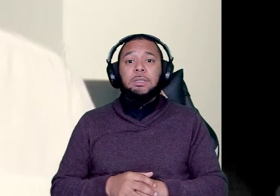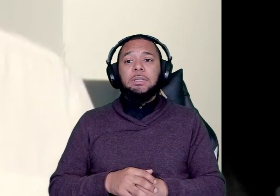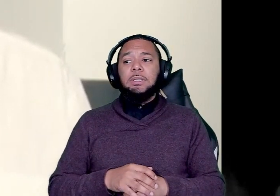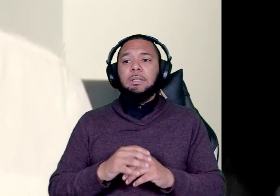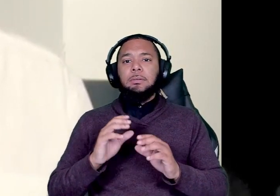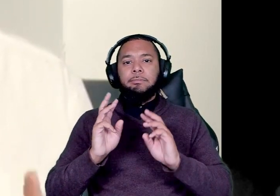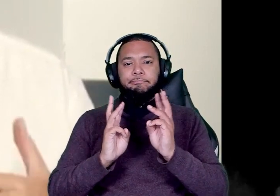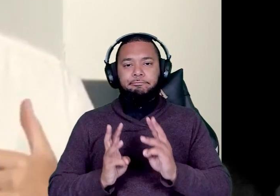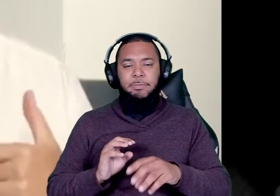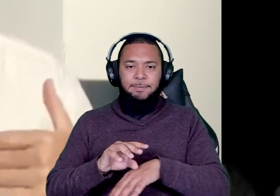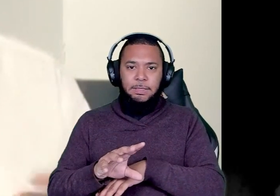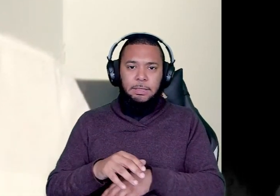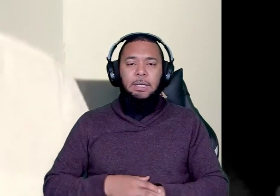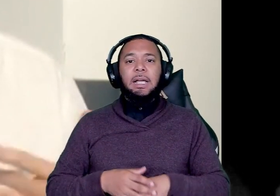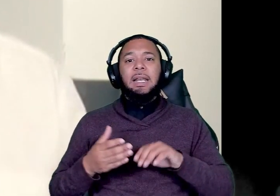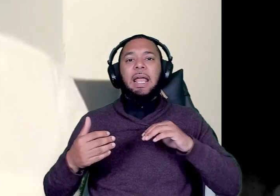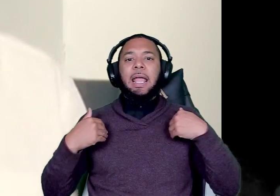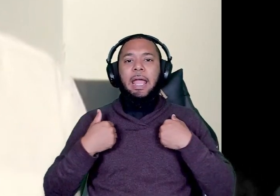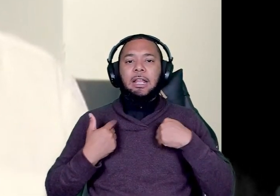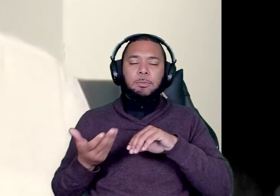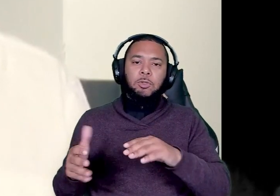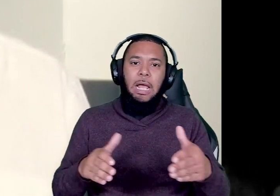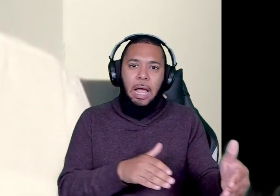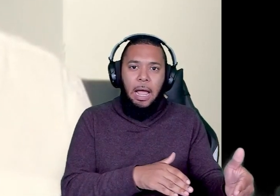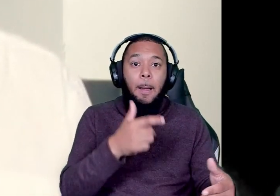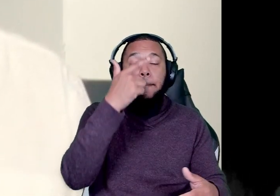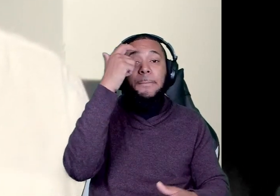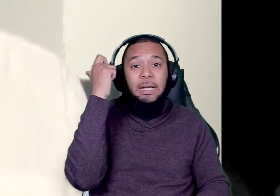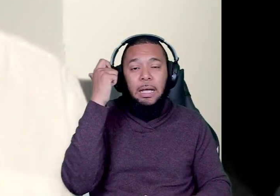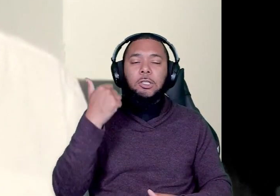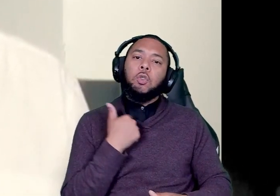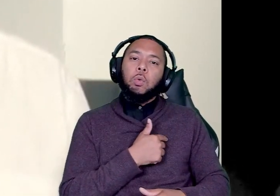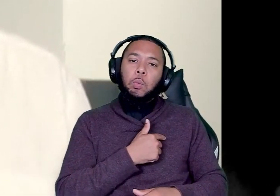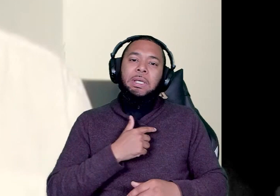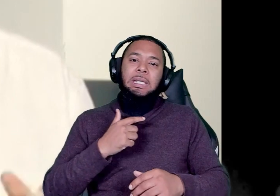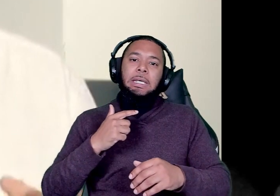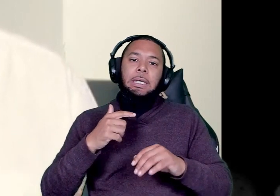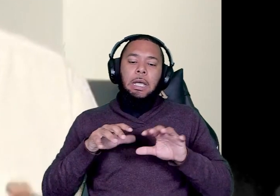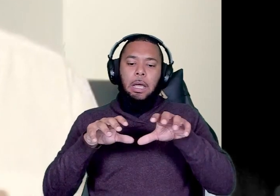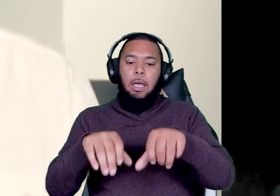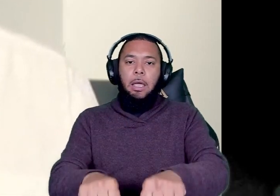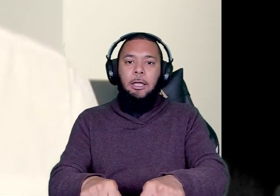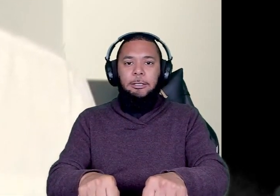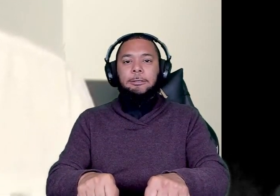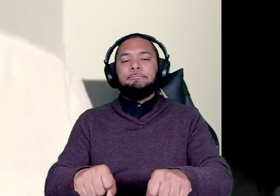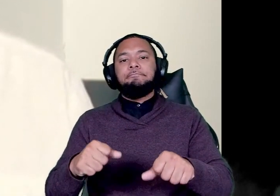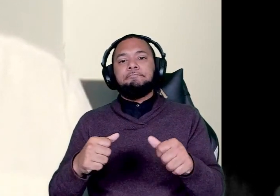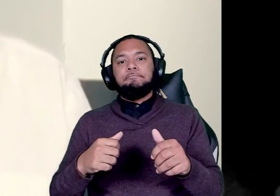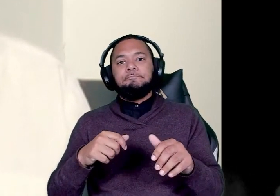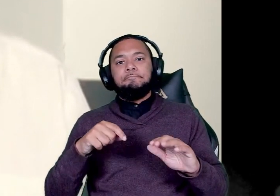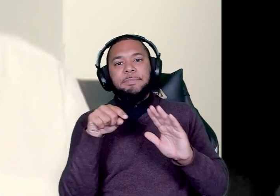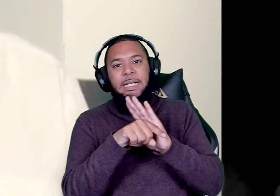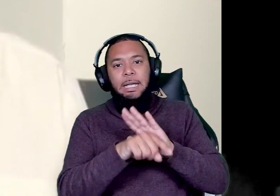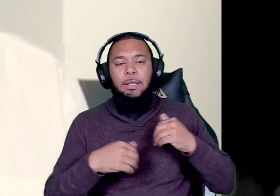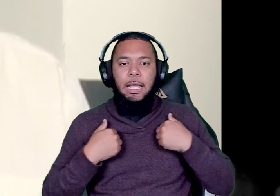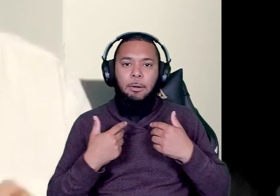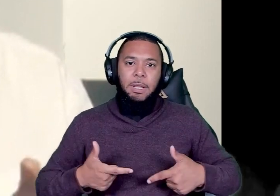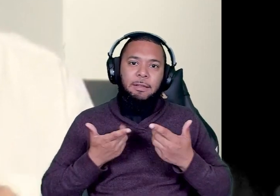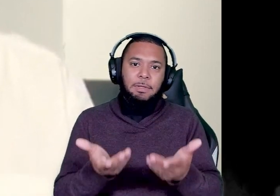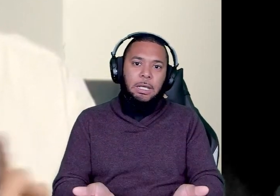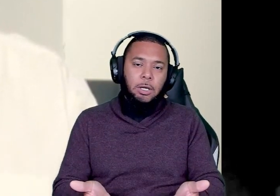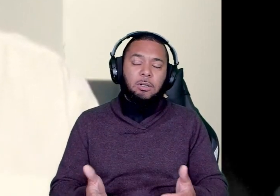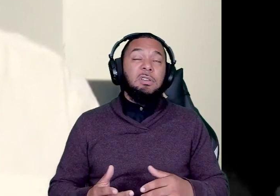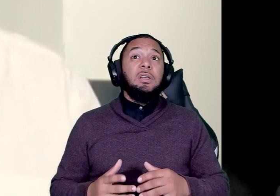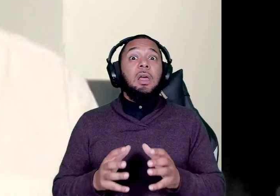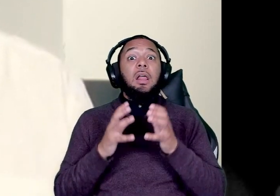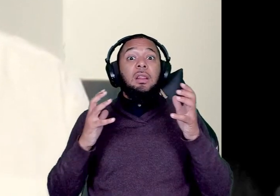And then loss of species, again, because of overbuilding, overcrowding by humans, loss of biodiversity. A lot of endangered